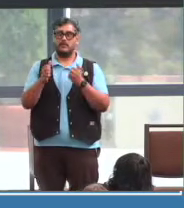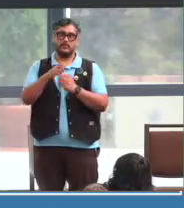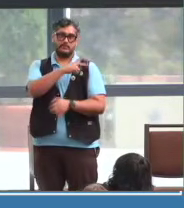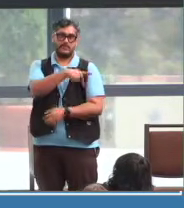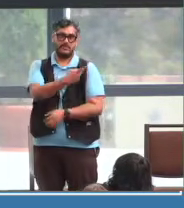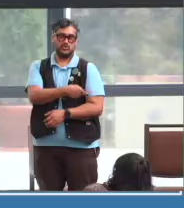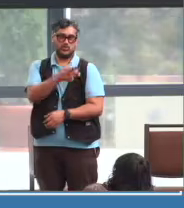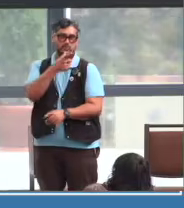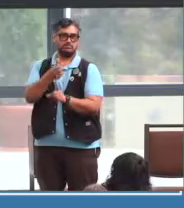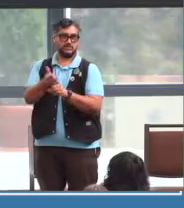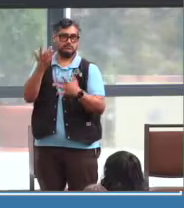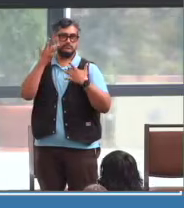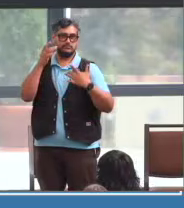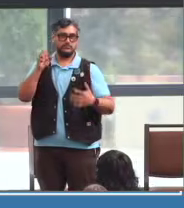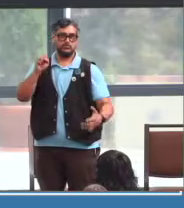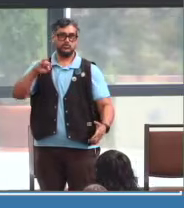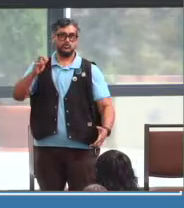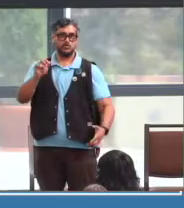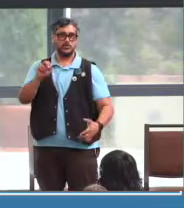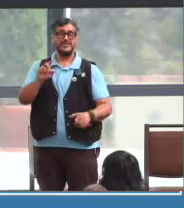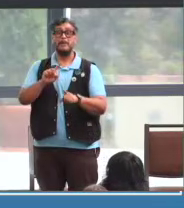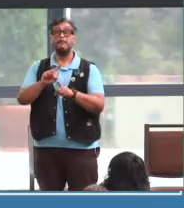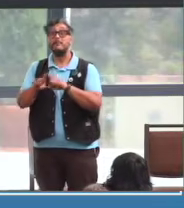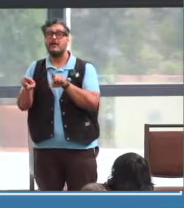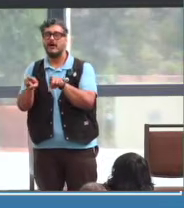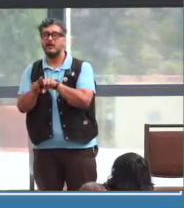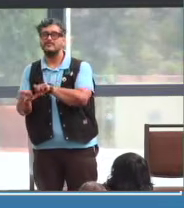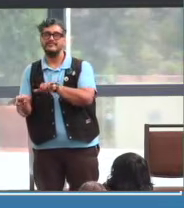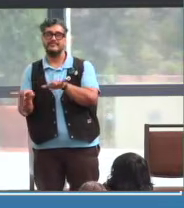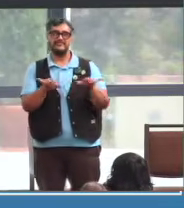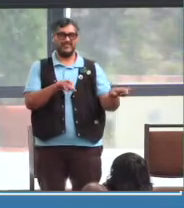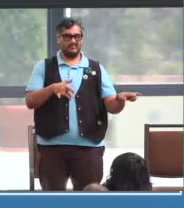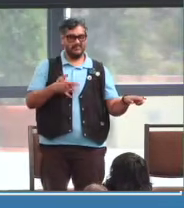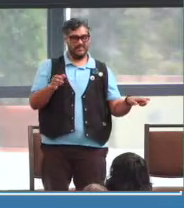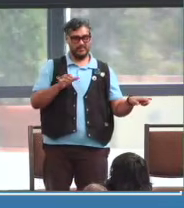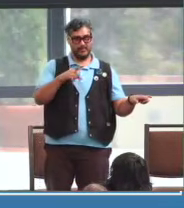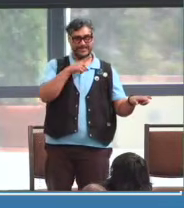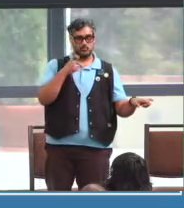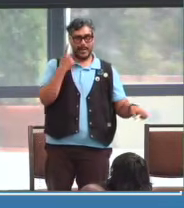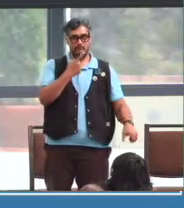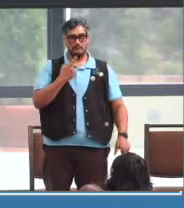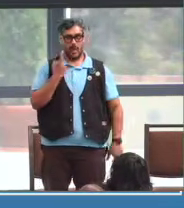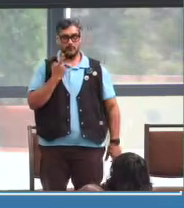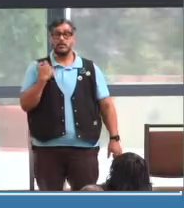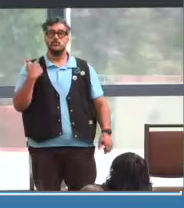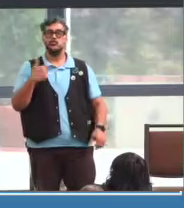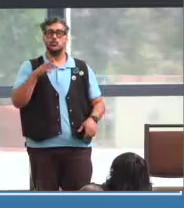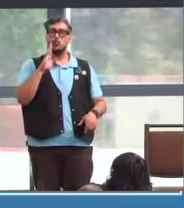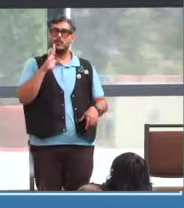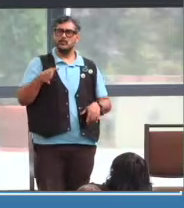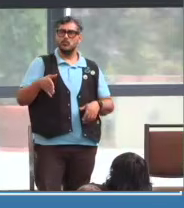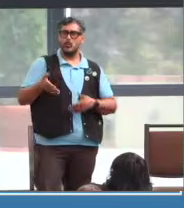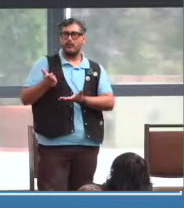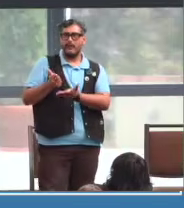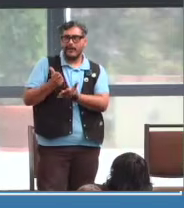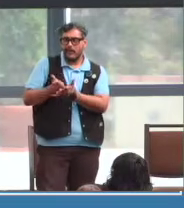but also can mimic dry mouth. So sometimes we treat people with oral thrush, and they might present in different ways without